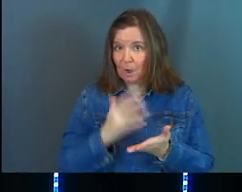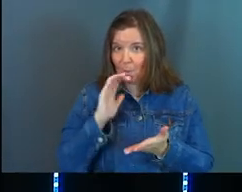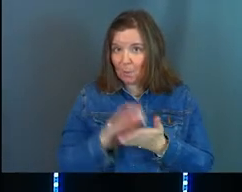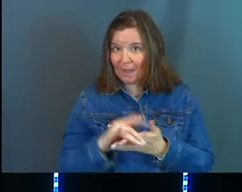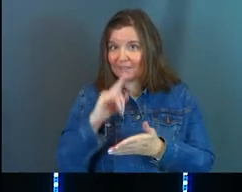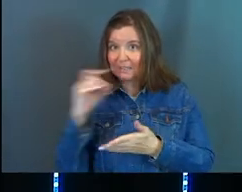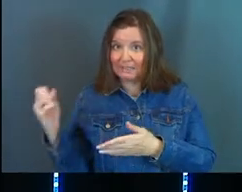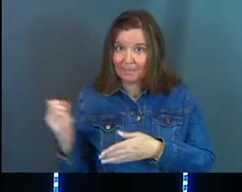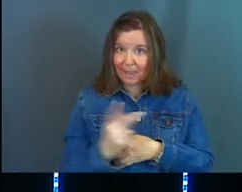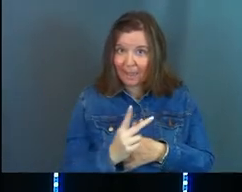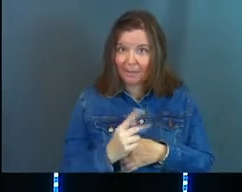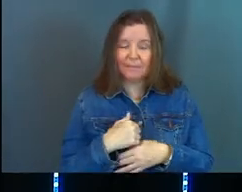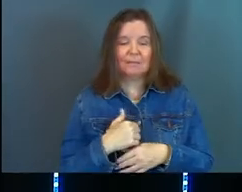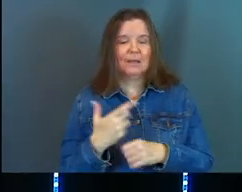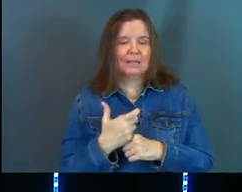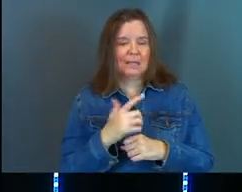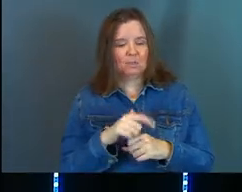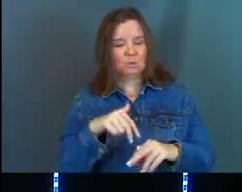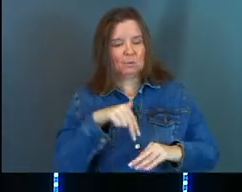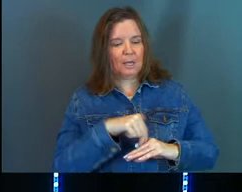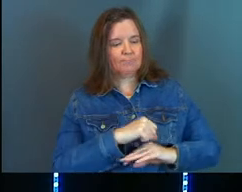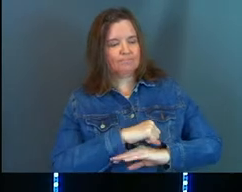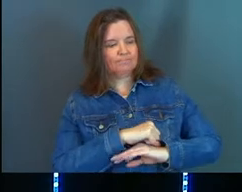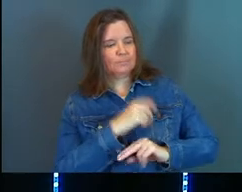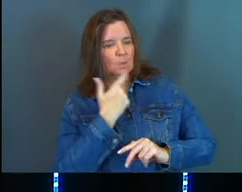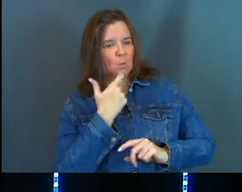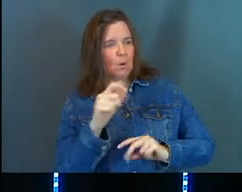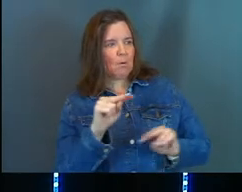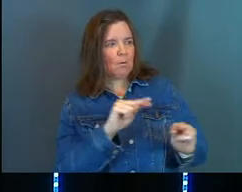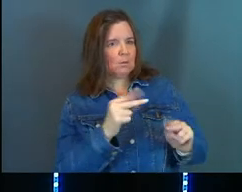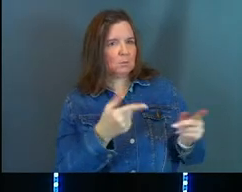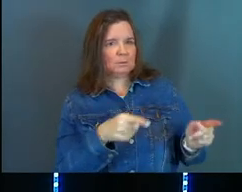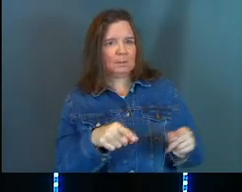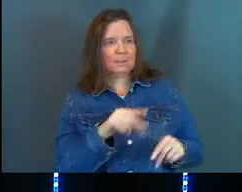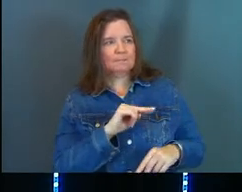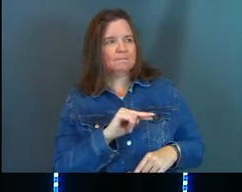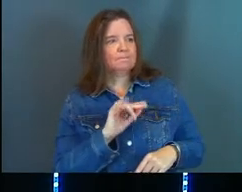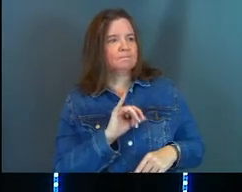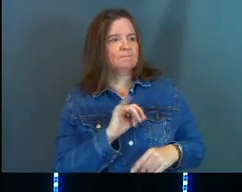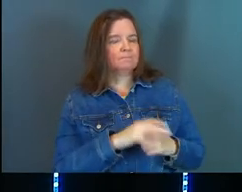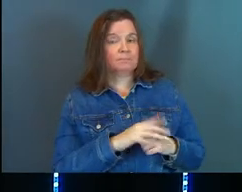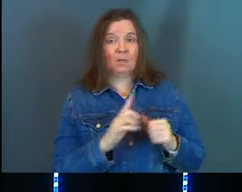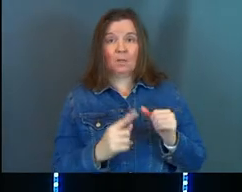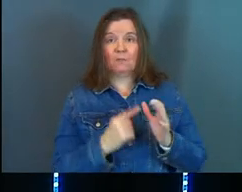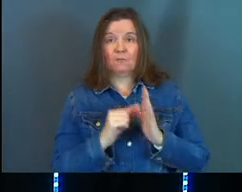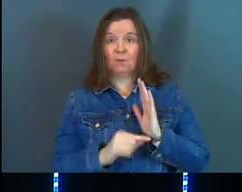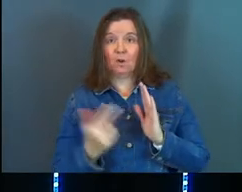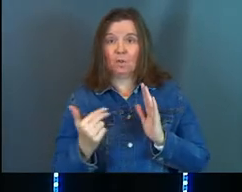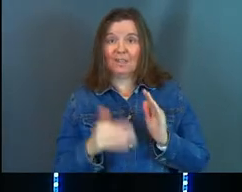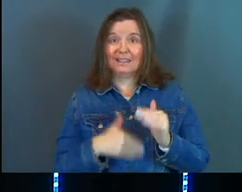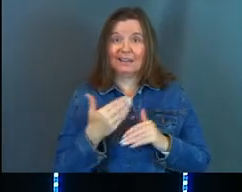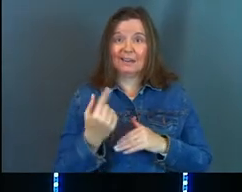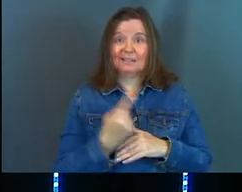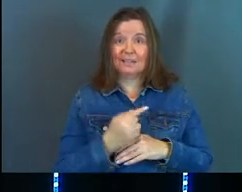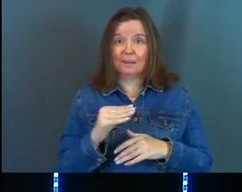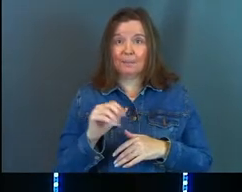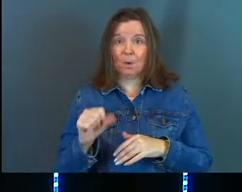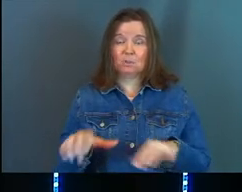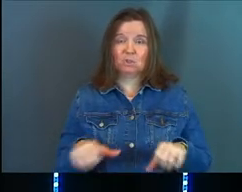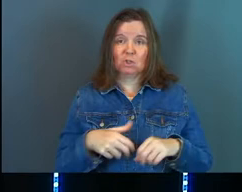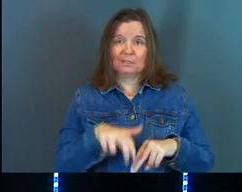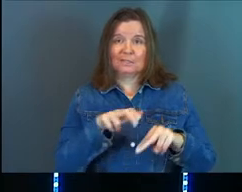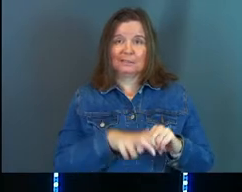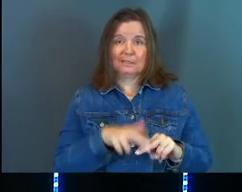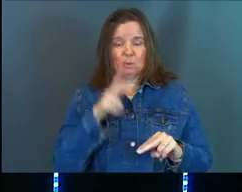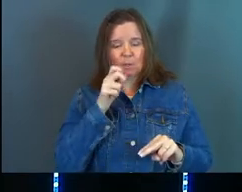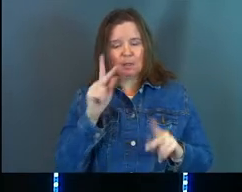kids back. And he gets to kind of stand back and watch the operation. Verse 13, the next day, Moses took his